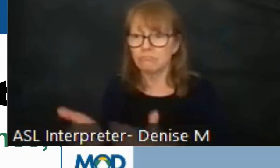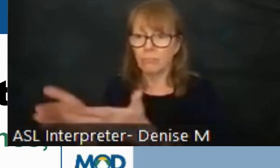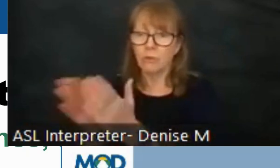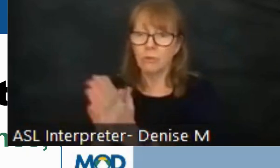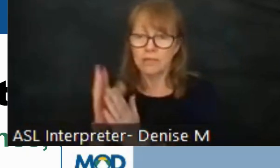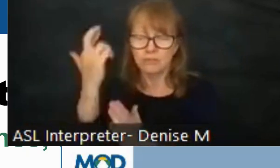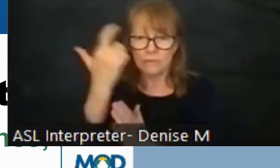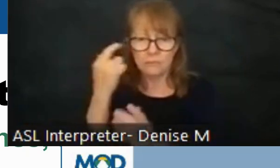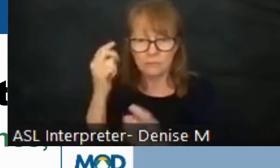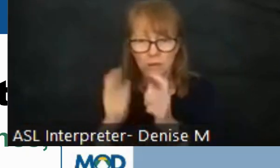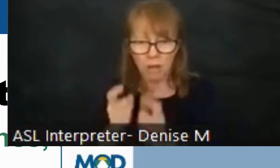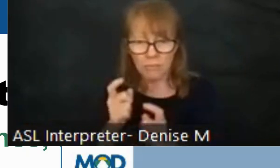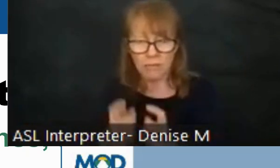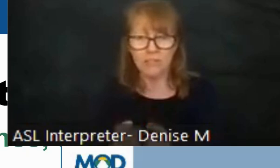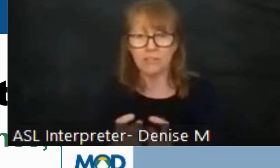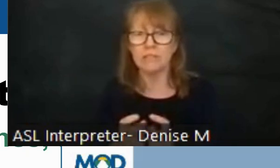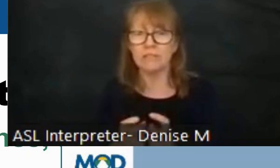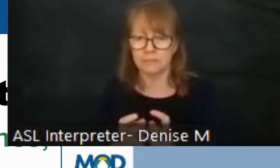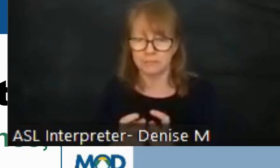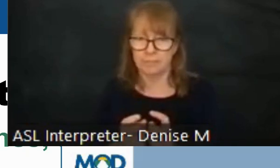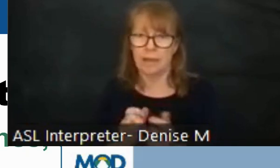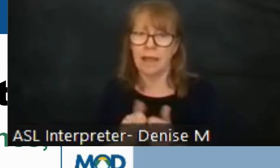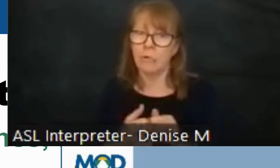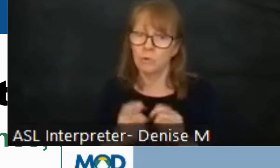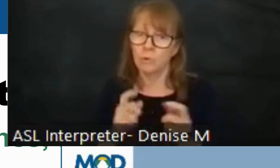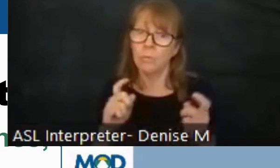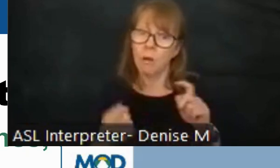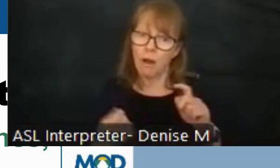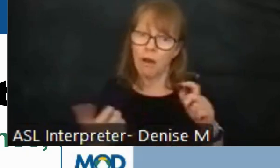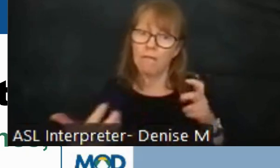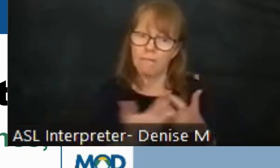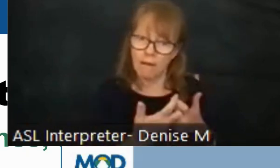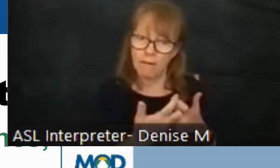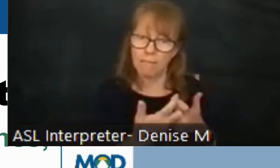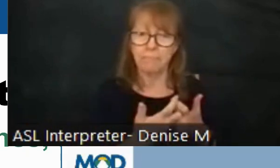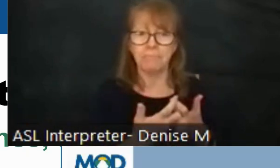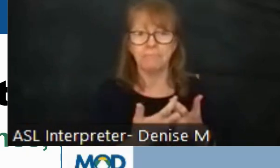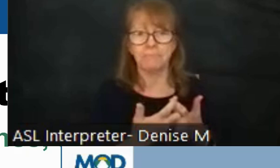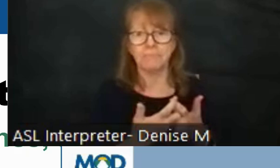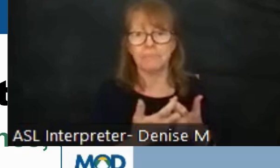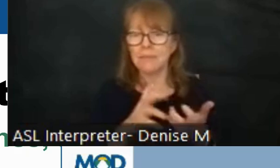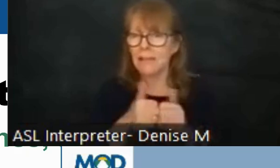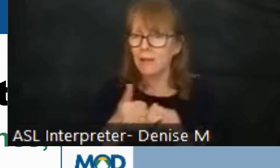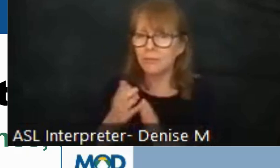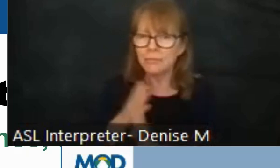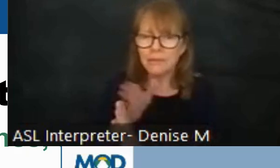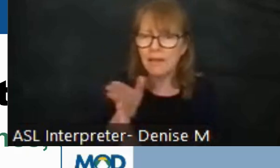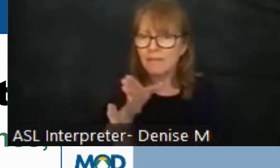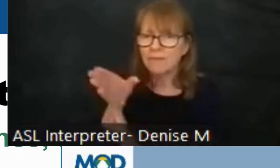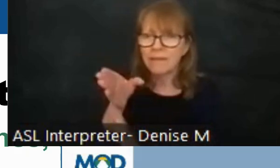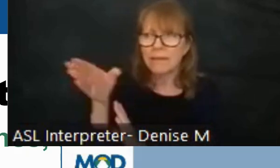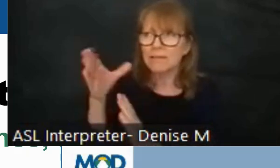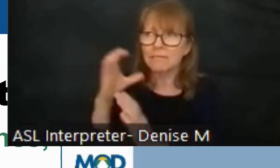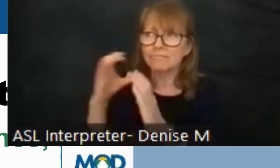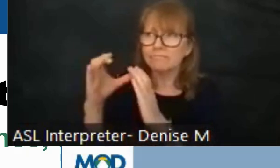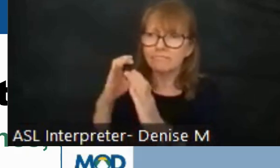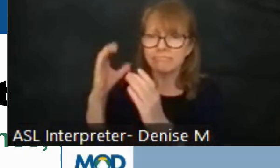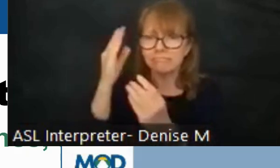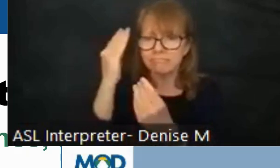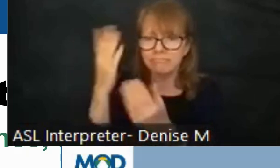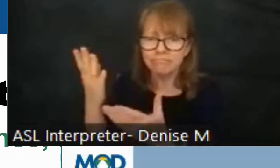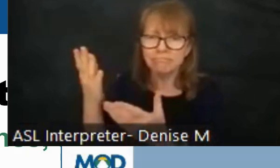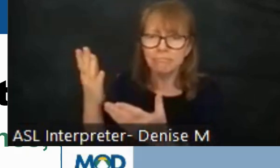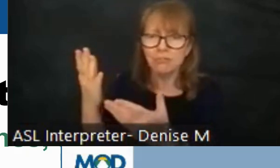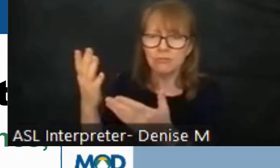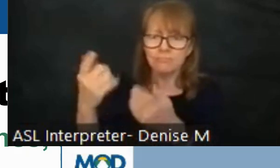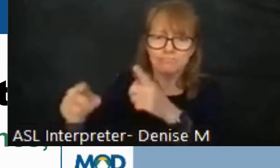modifications, and to navigate communication around making these requests. So we